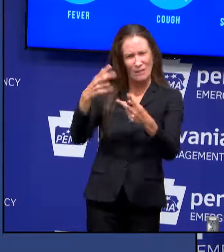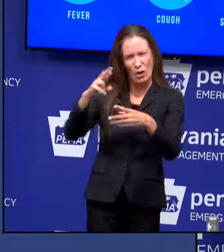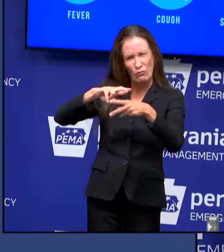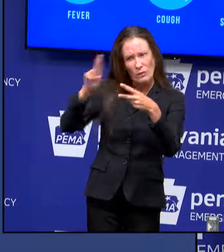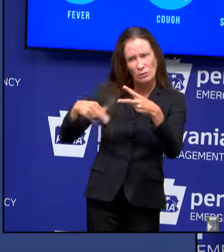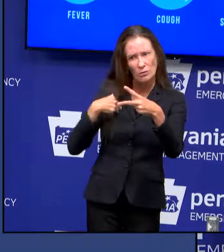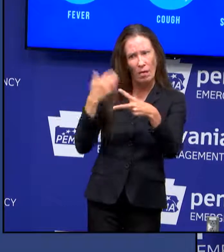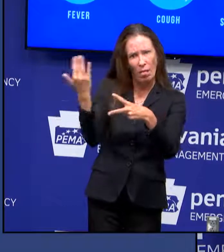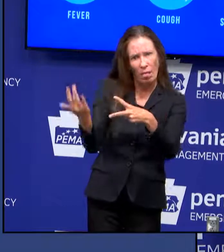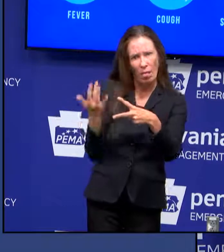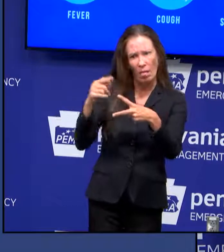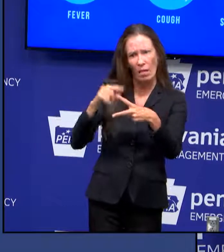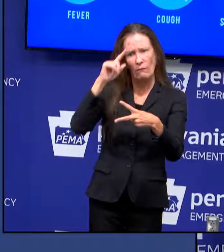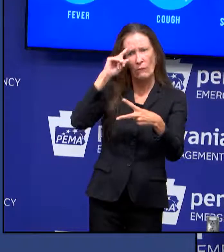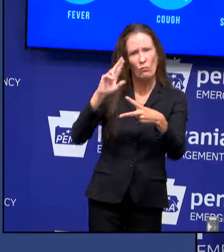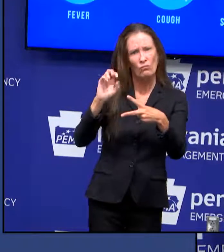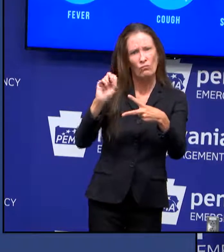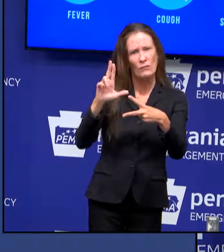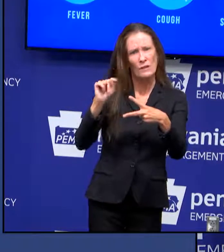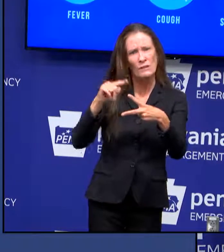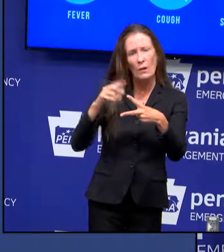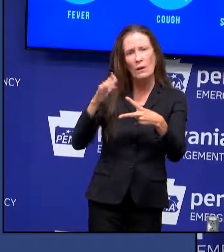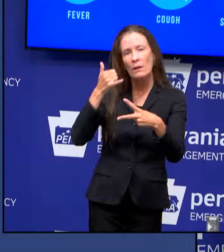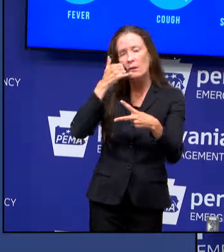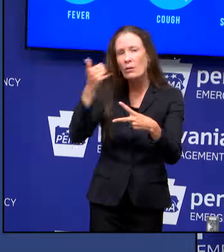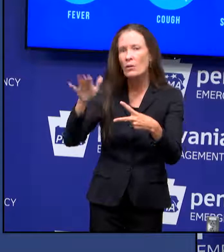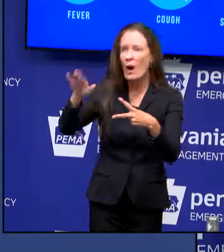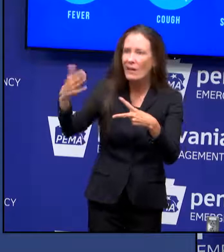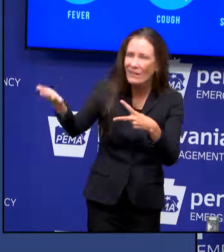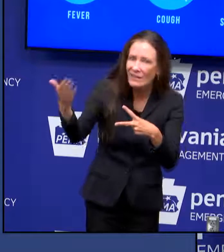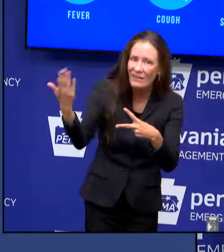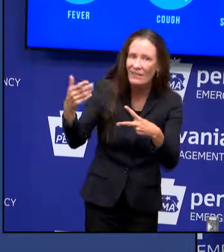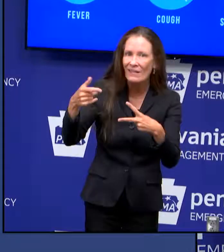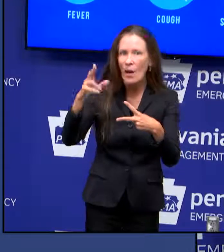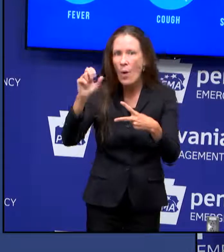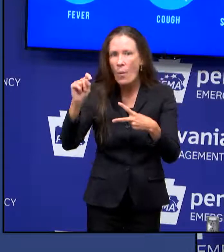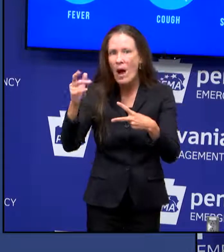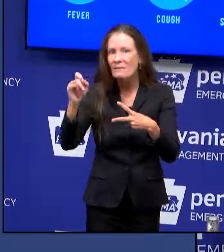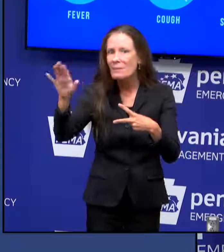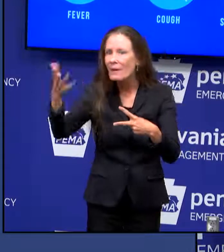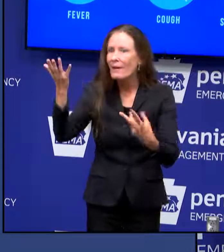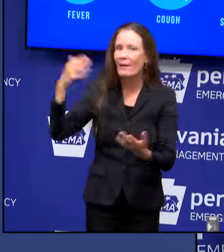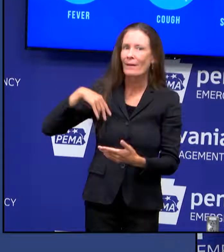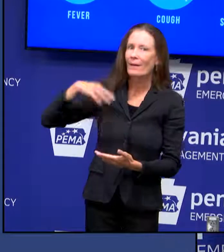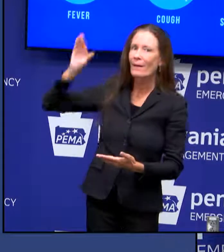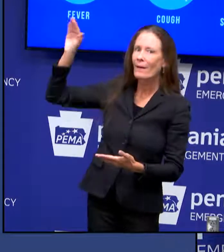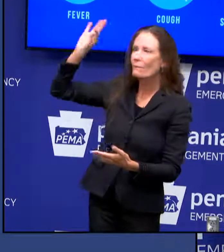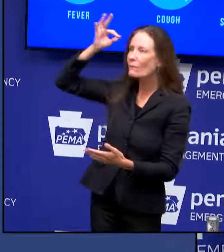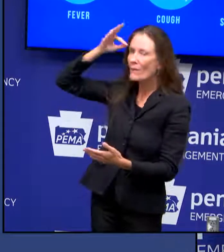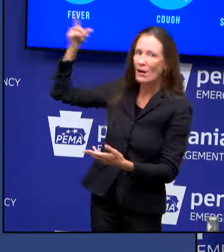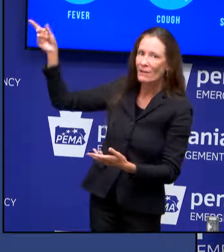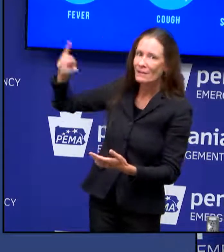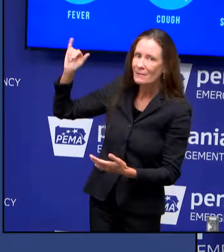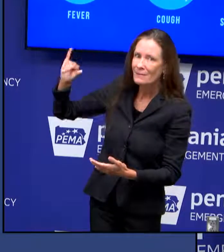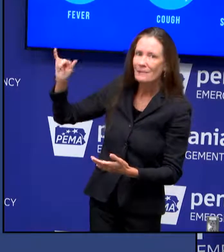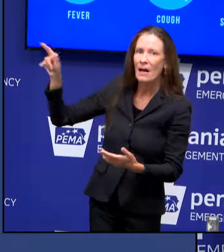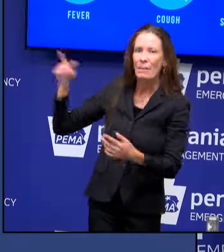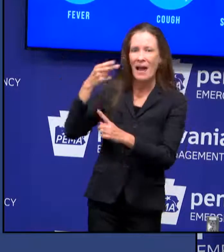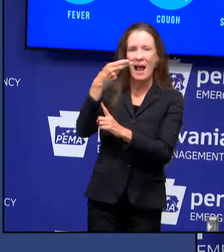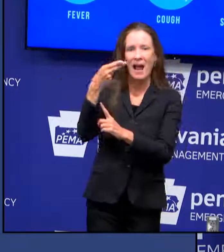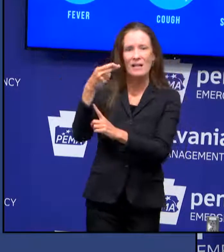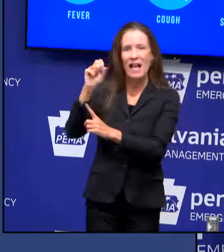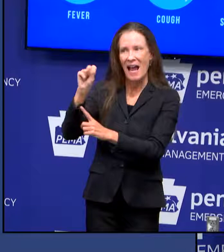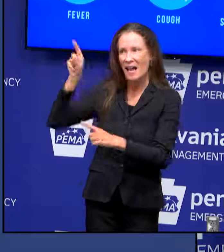That's really, we've called Quest and LabCorp, and we have talked with the federal government, but it's really up to the federal government and HHS to work with Quest